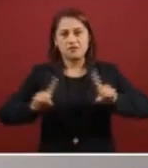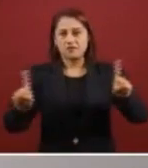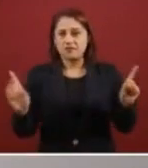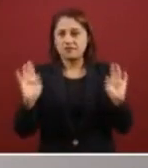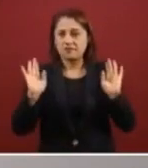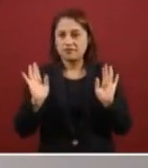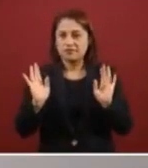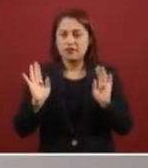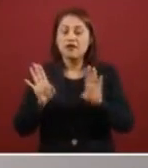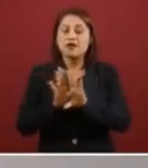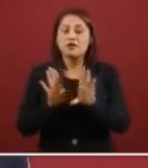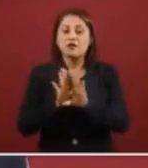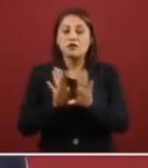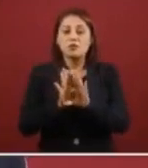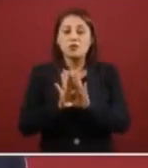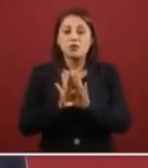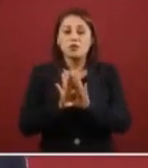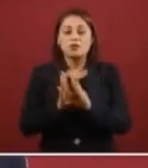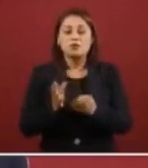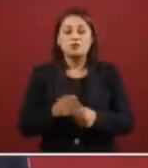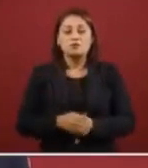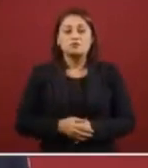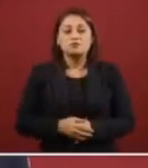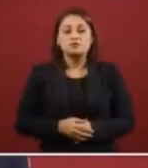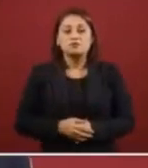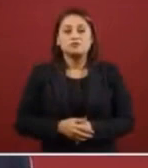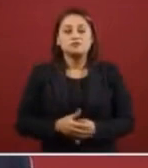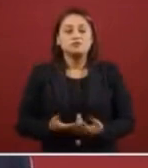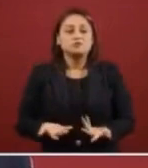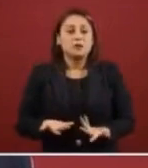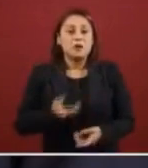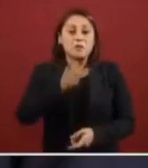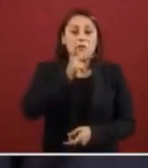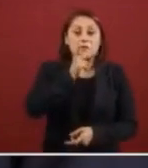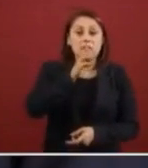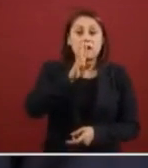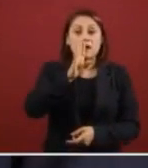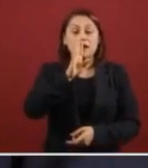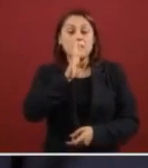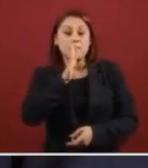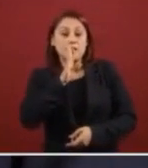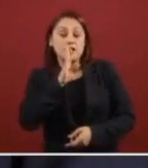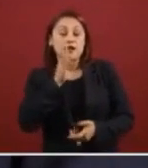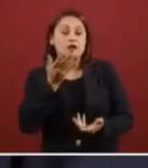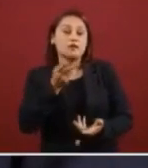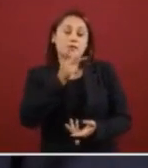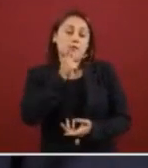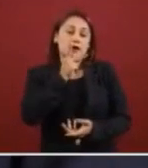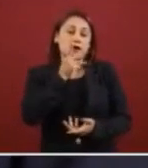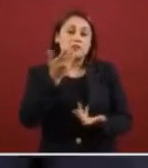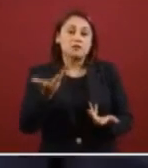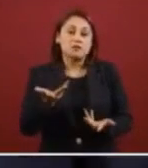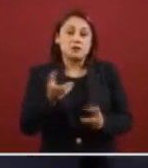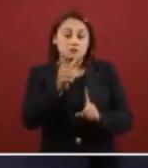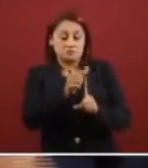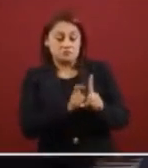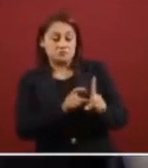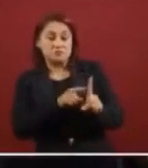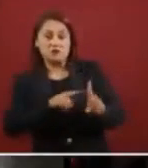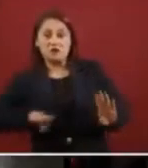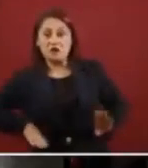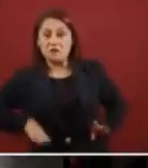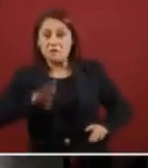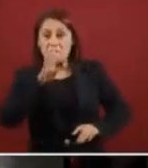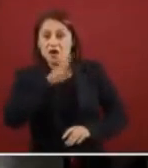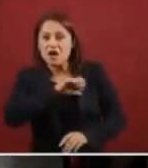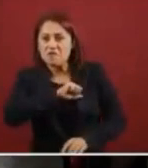pay por la mala fama, for the bad por la mala actuación, behavior and fame of his father? No nos